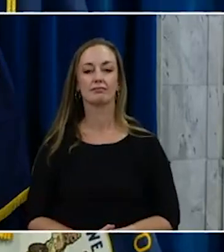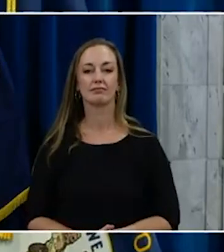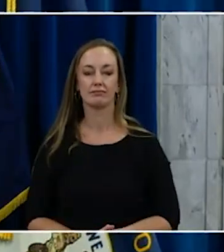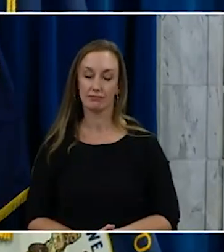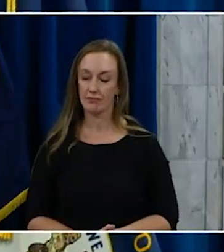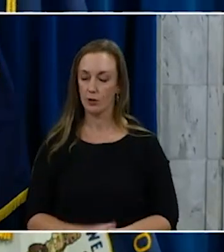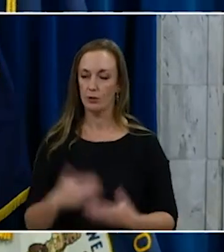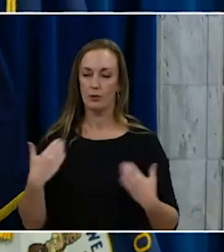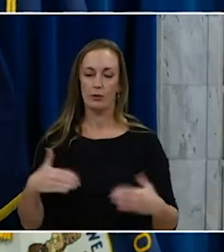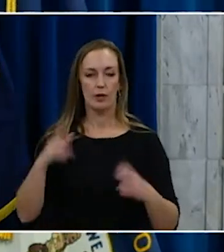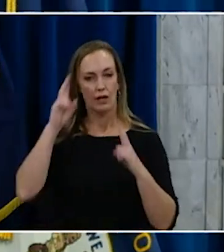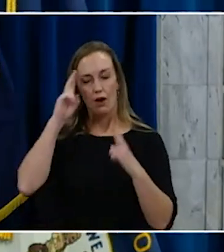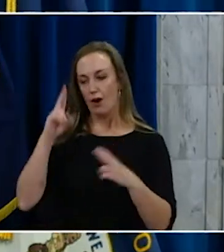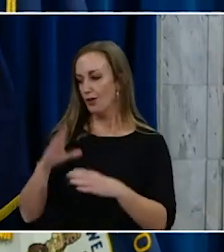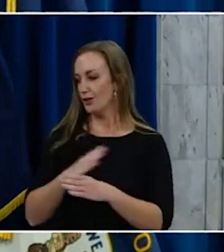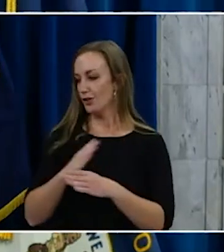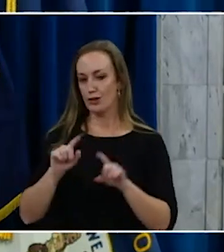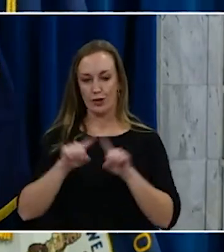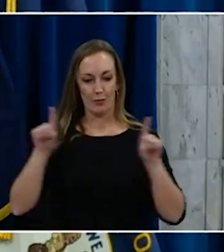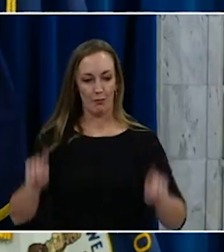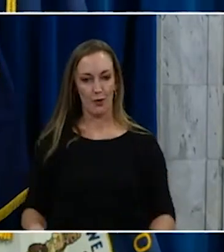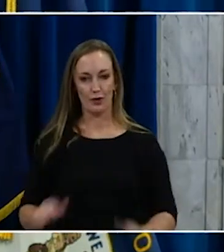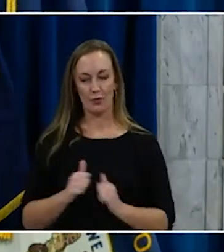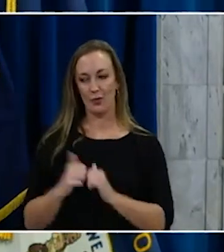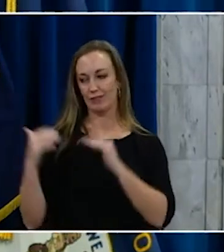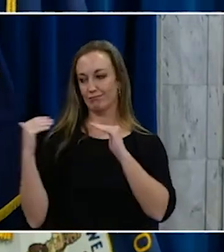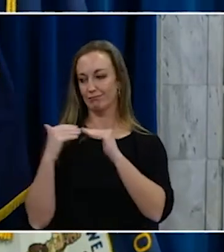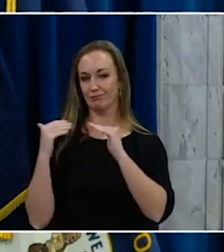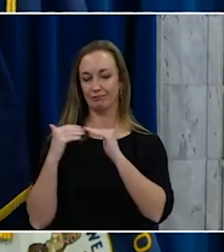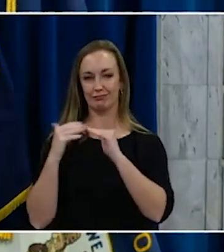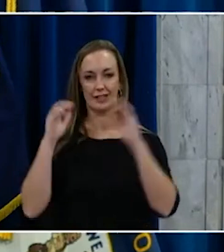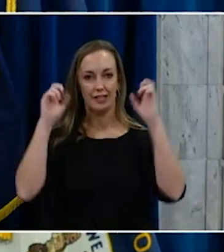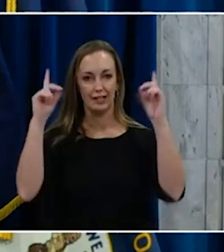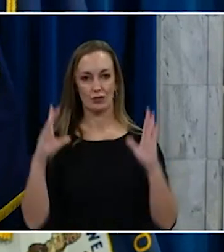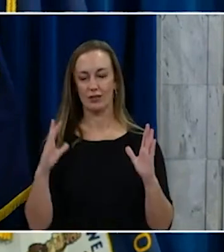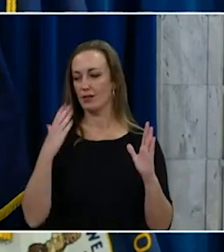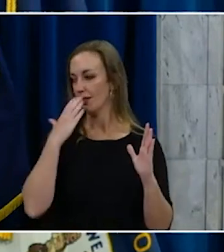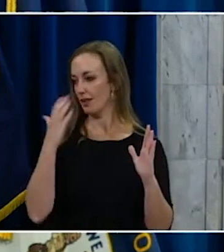It's an absolute honor to share the podium with a fellow educator. Thank you, Lieutenant Governor.